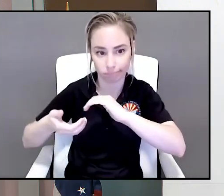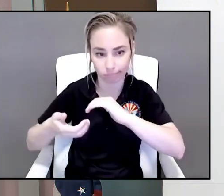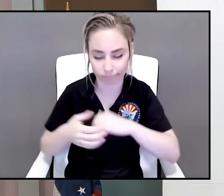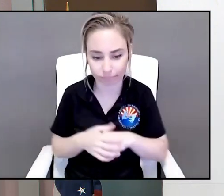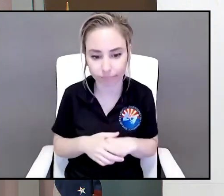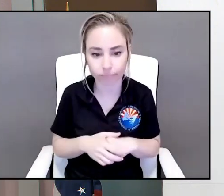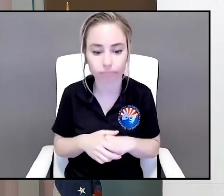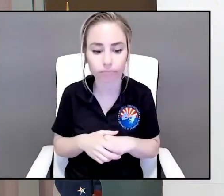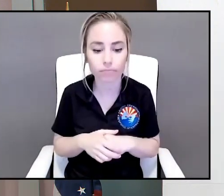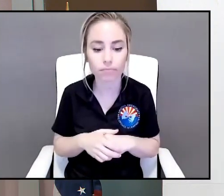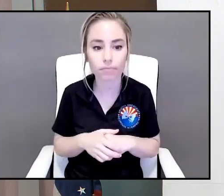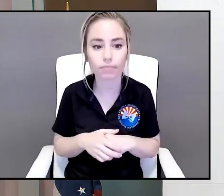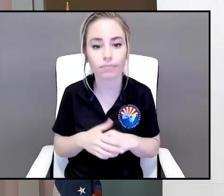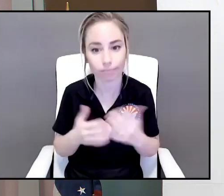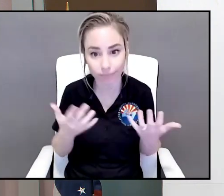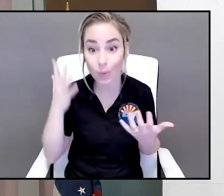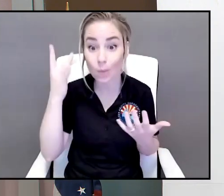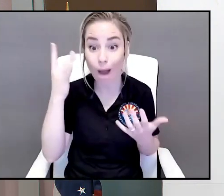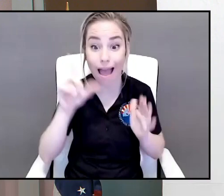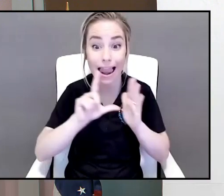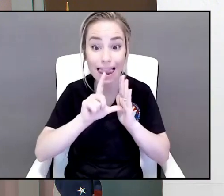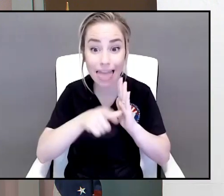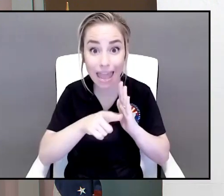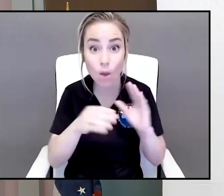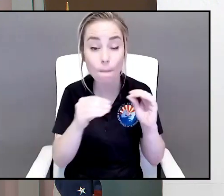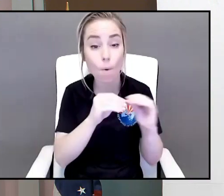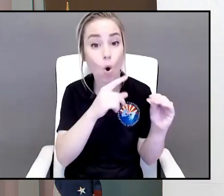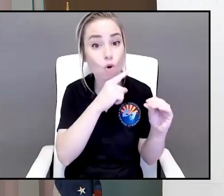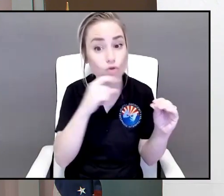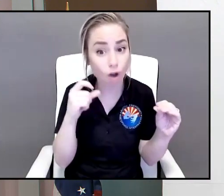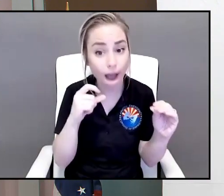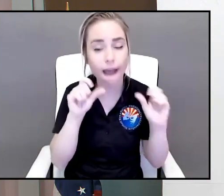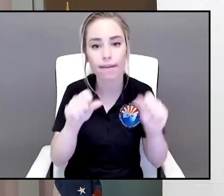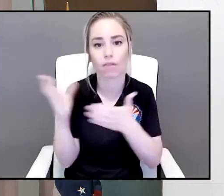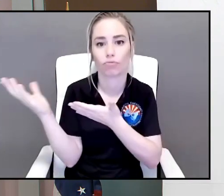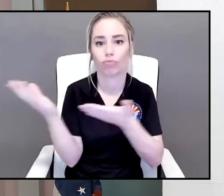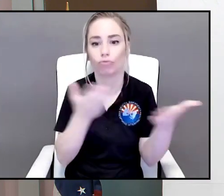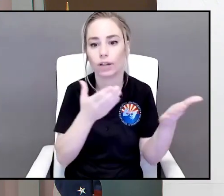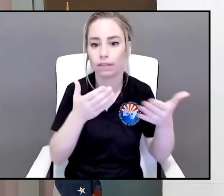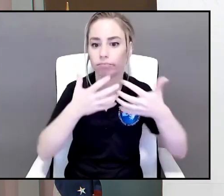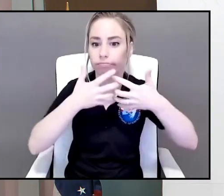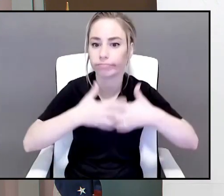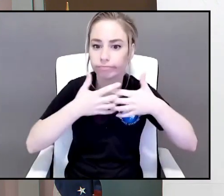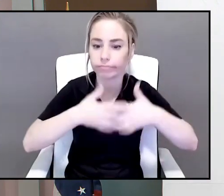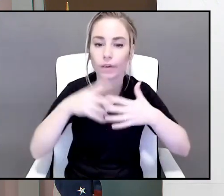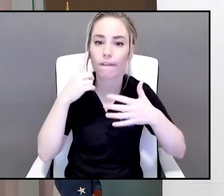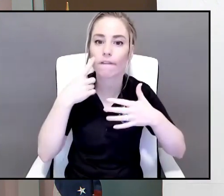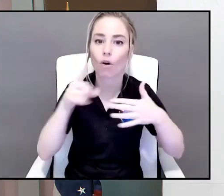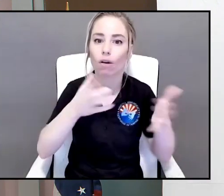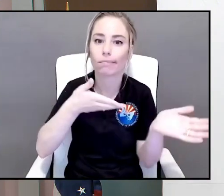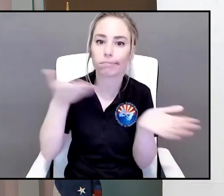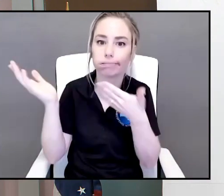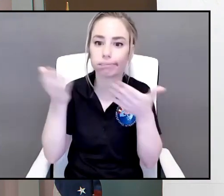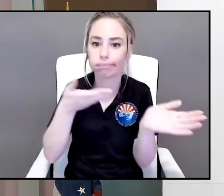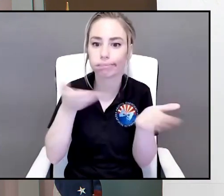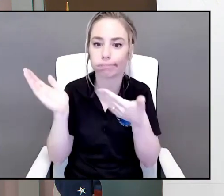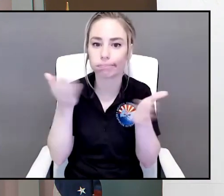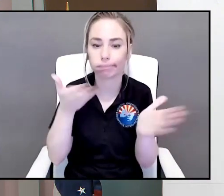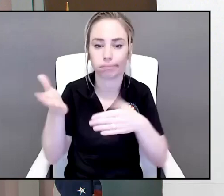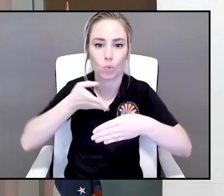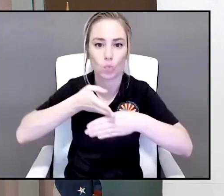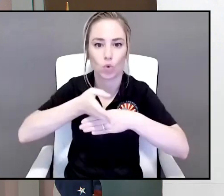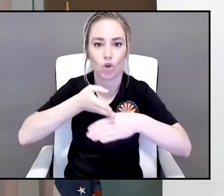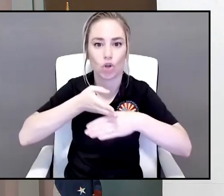whenever things dry out a little bit more, they'll bring in some equipment and start hauling out that wood that was pushed